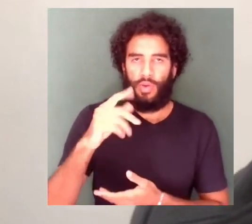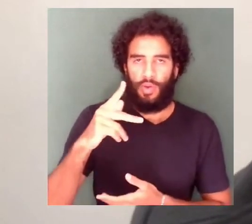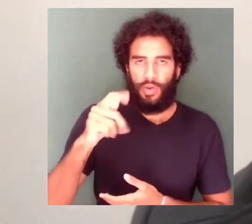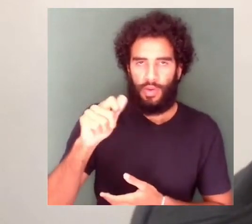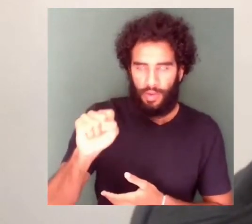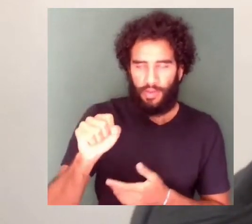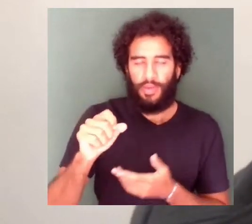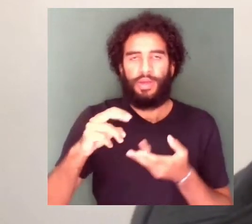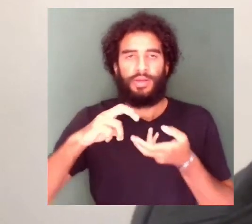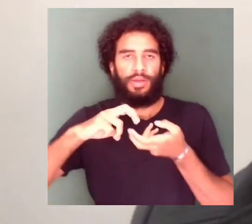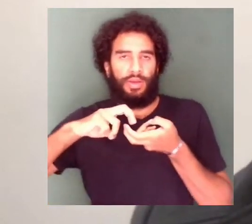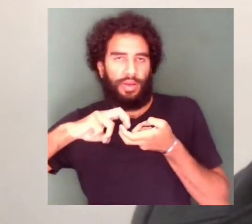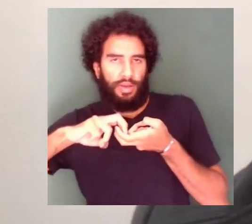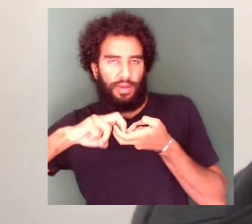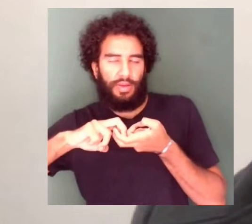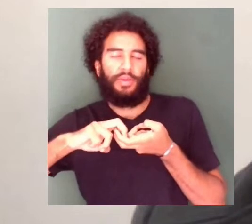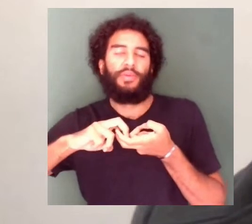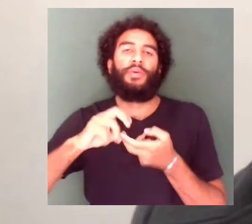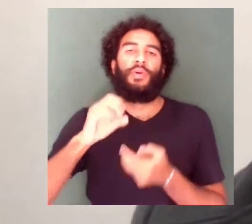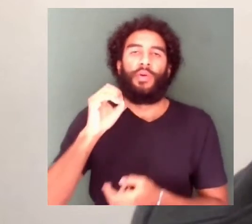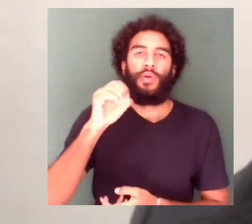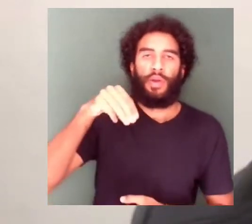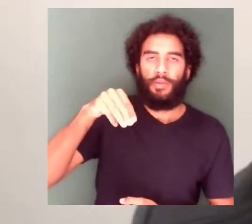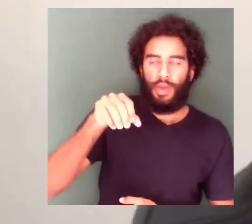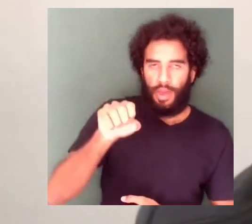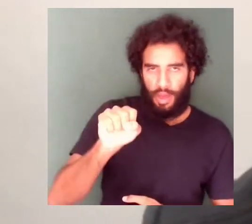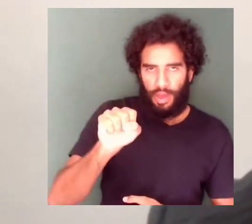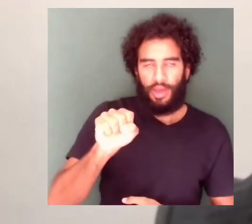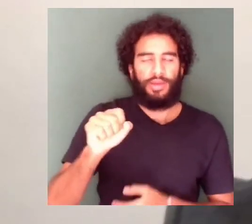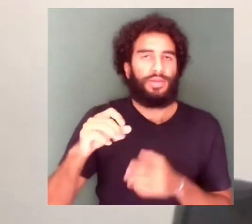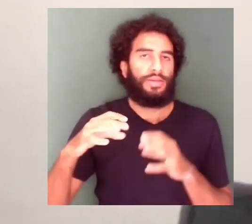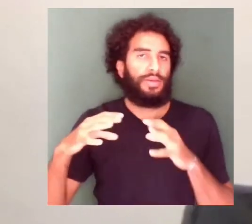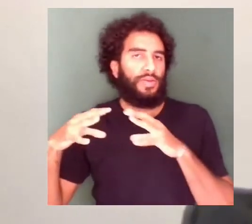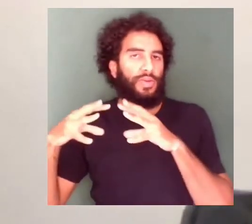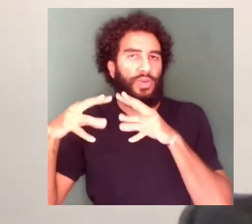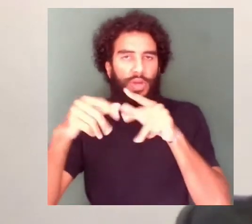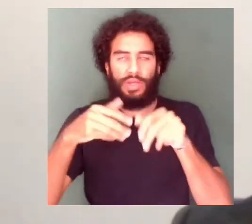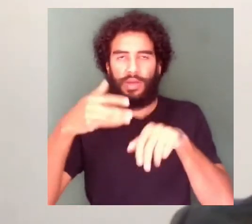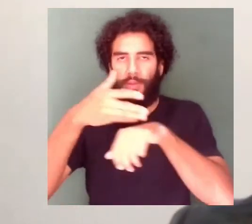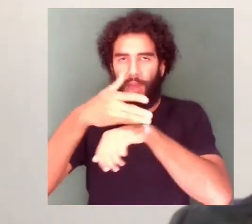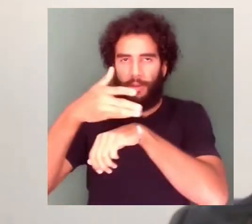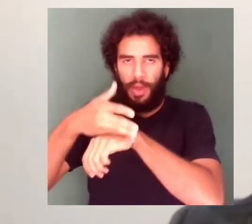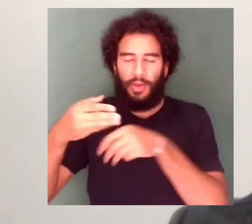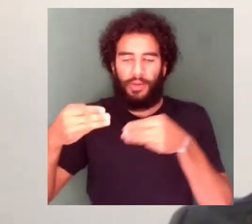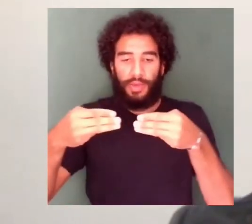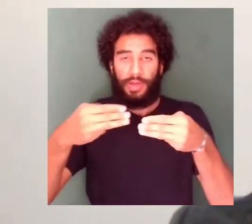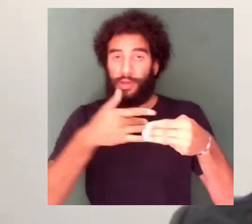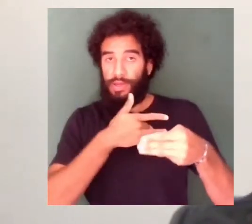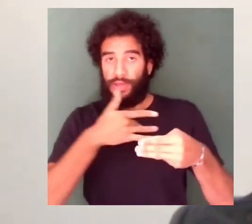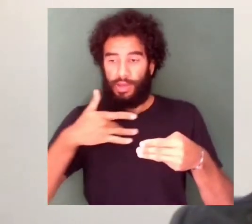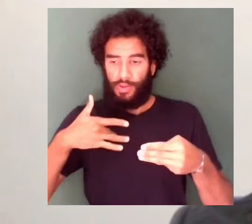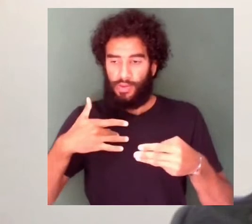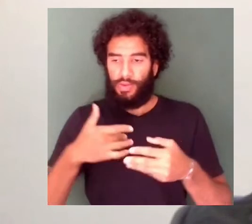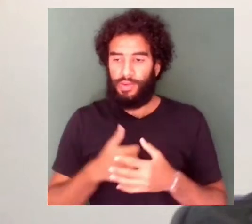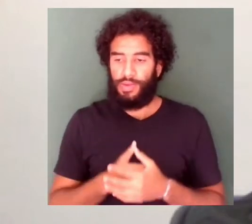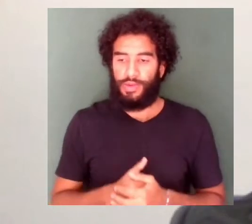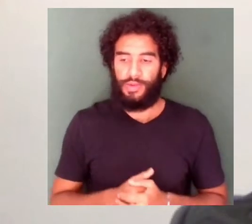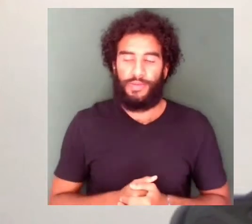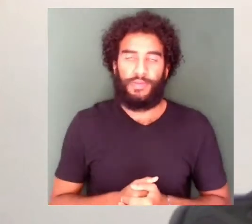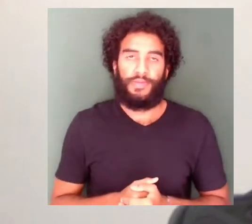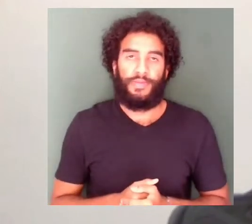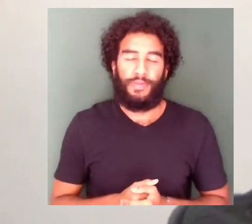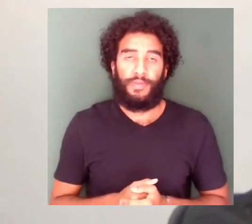the PAHO representatives, the WHO representatives, UNICEF representatives, participants from